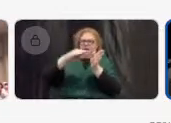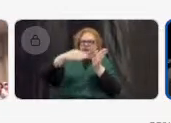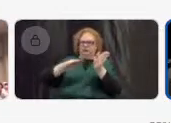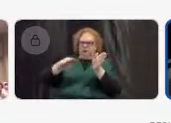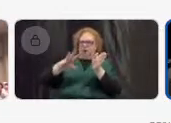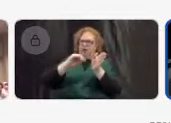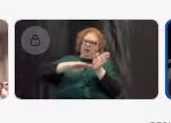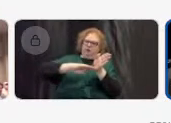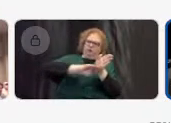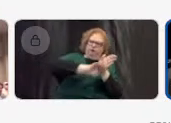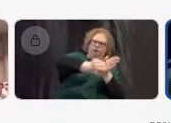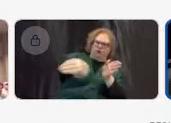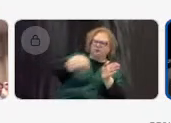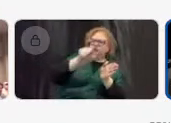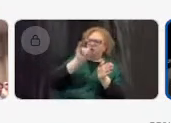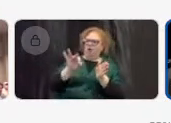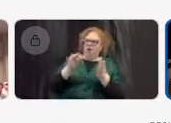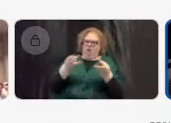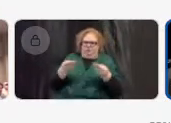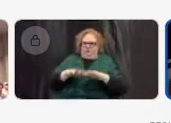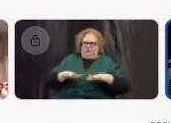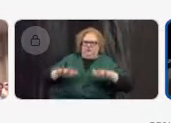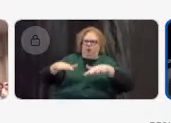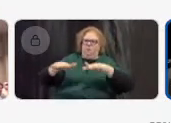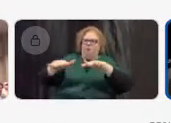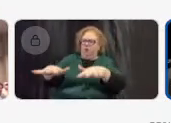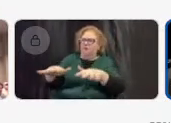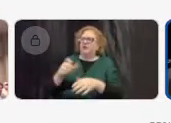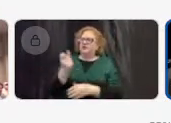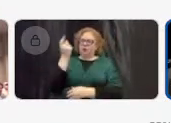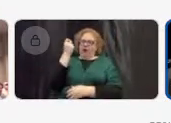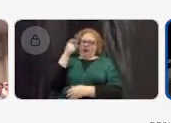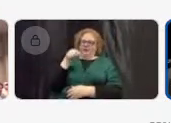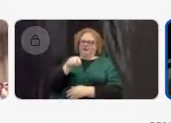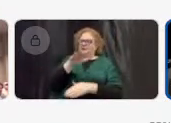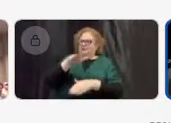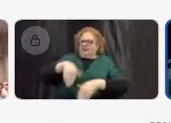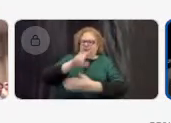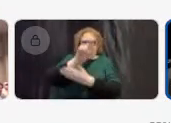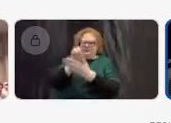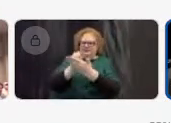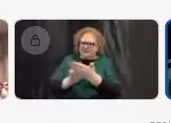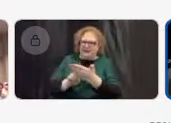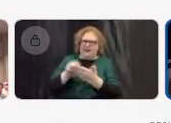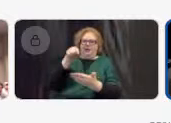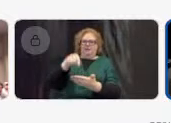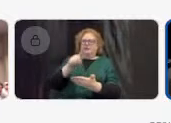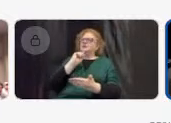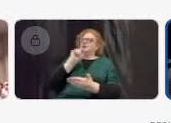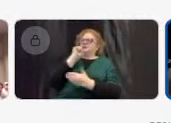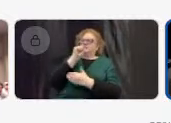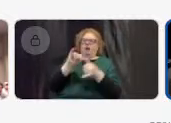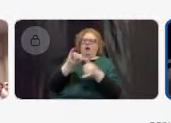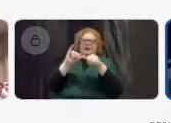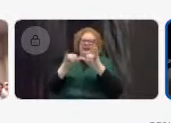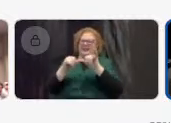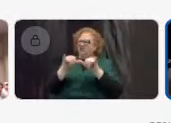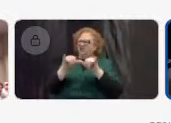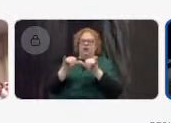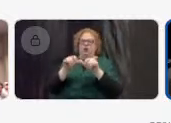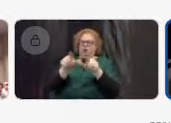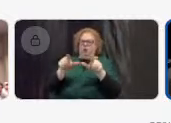has not been designed. It has not been engineered location. It is general in